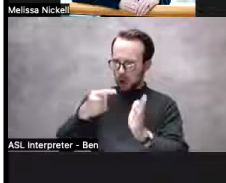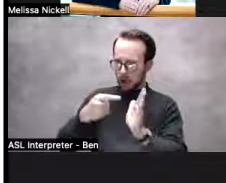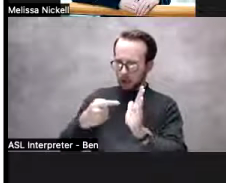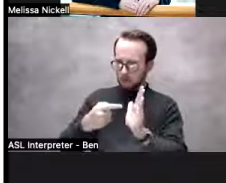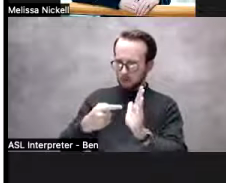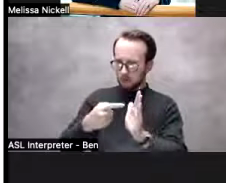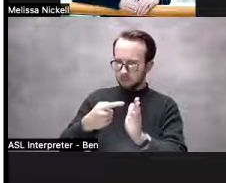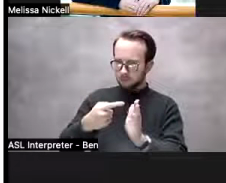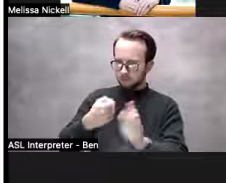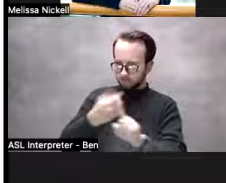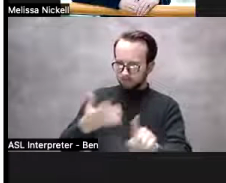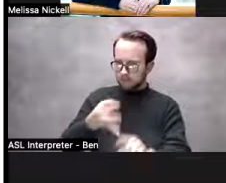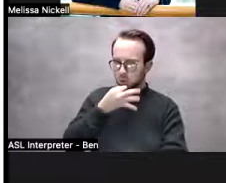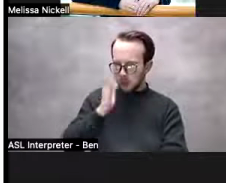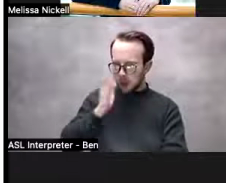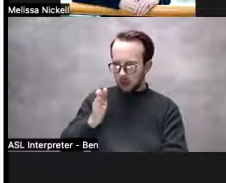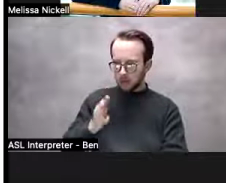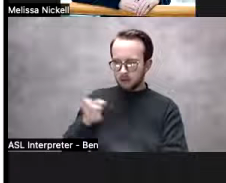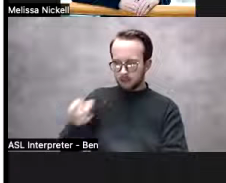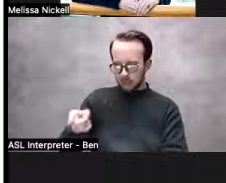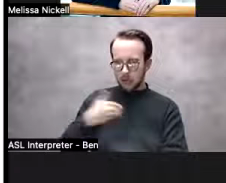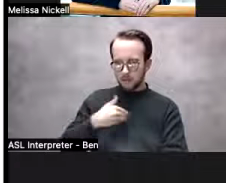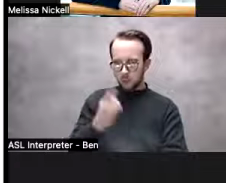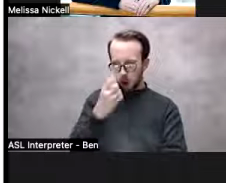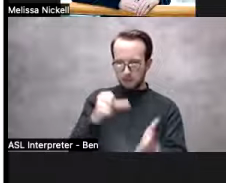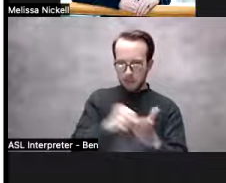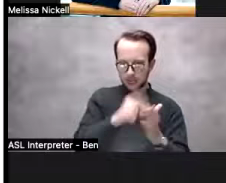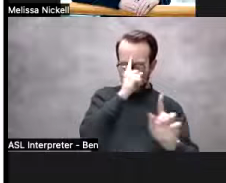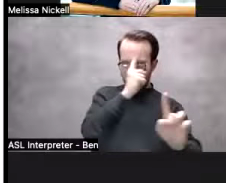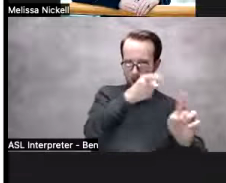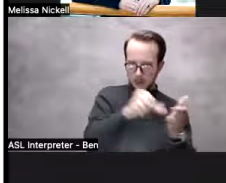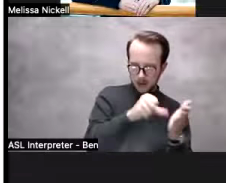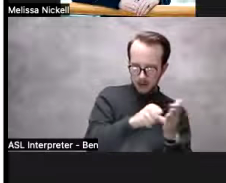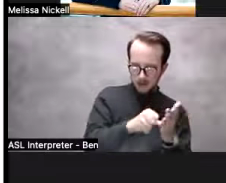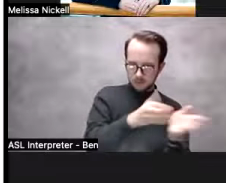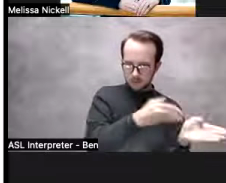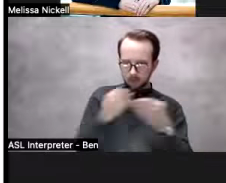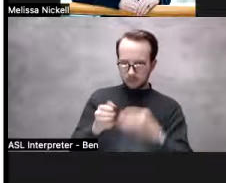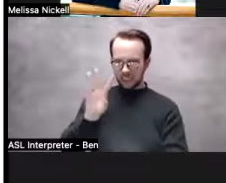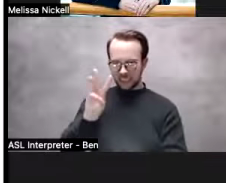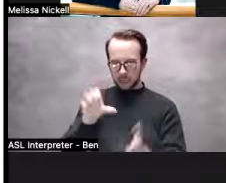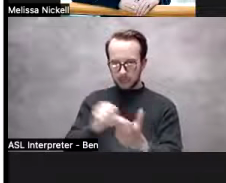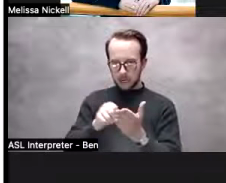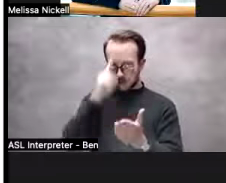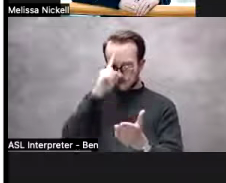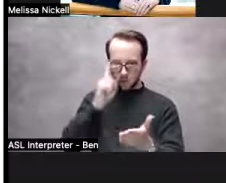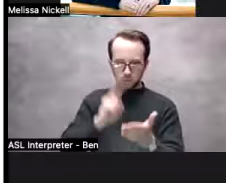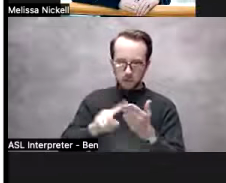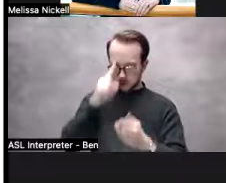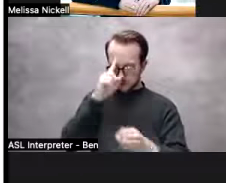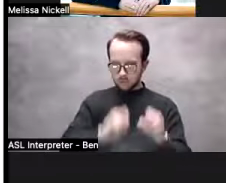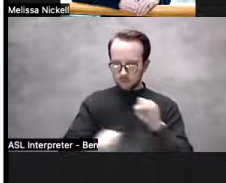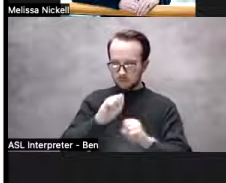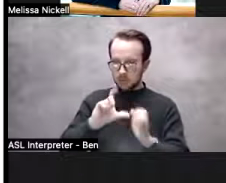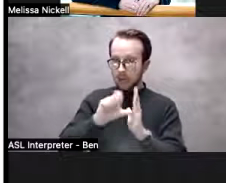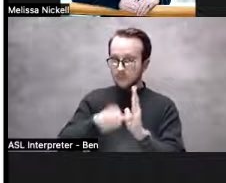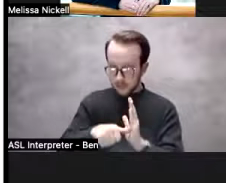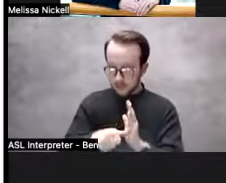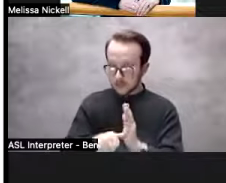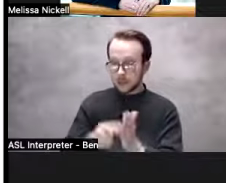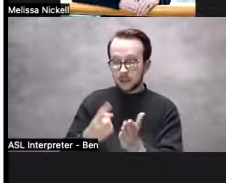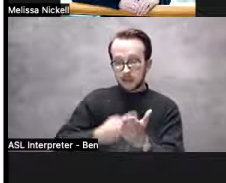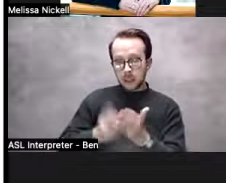And in this case, you have a 1-page Ames page and then a 6-page research strategy. And I really want to emphasize that sometimes people think